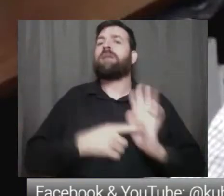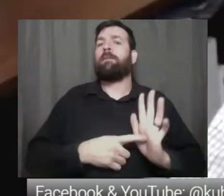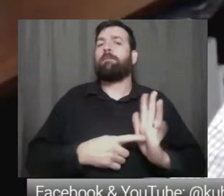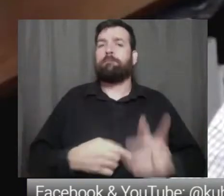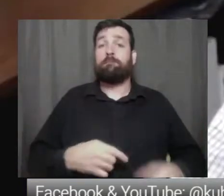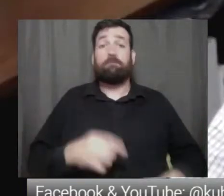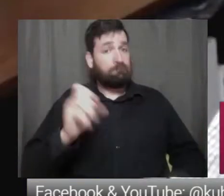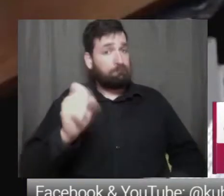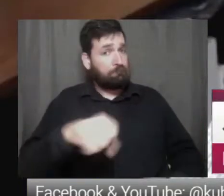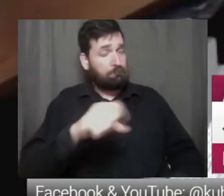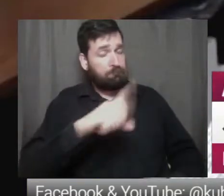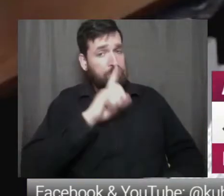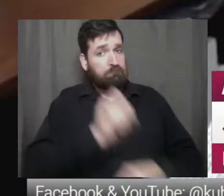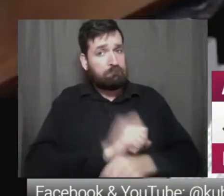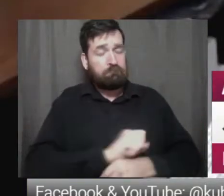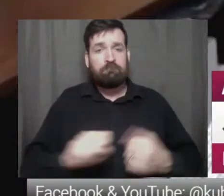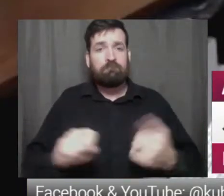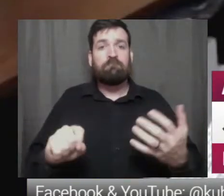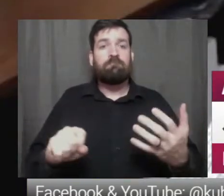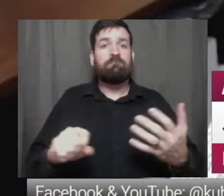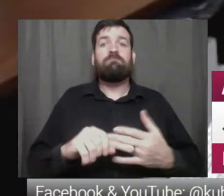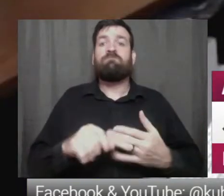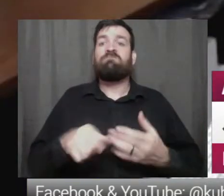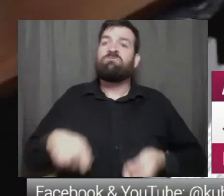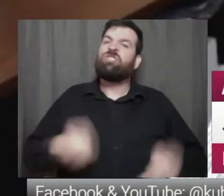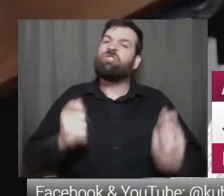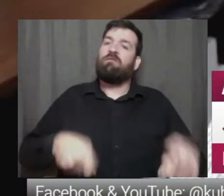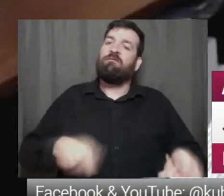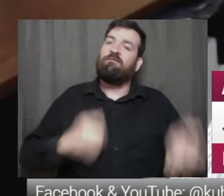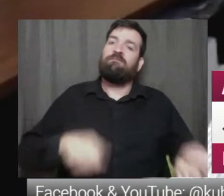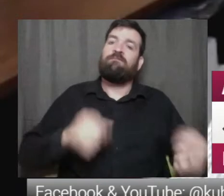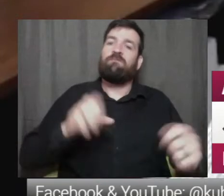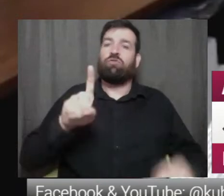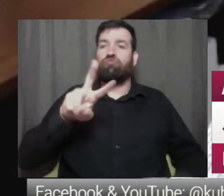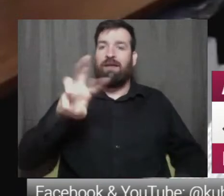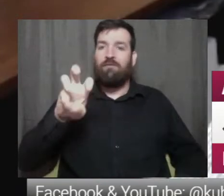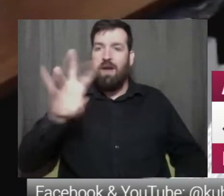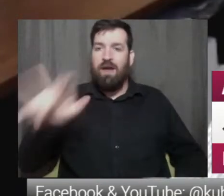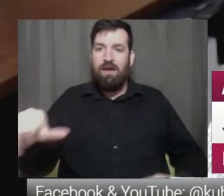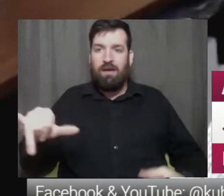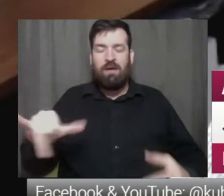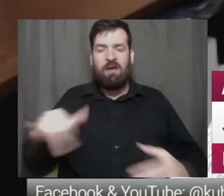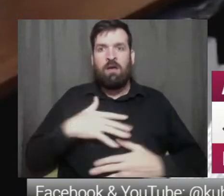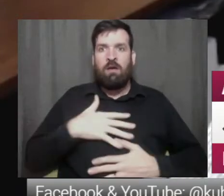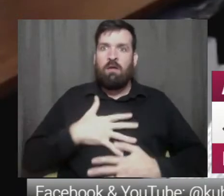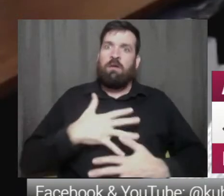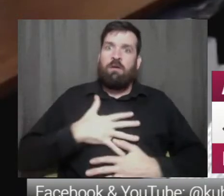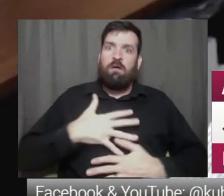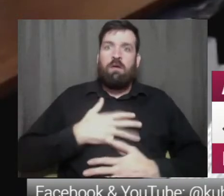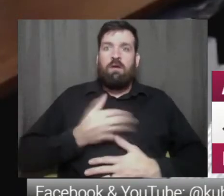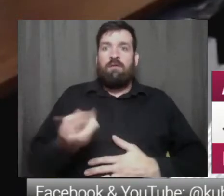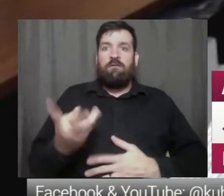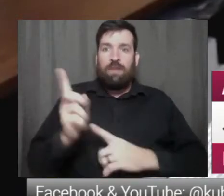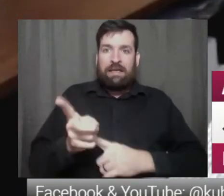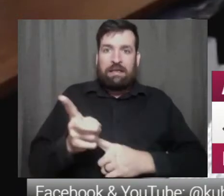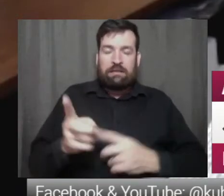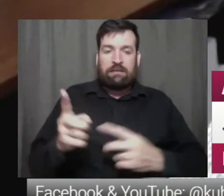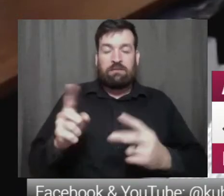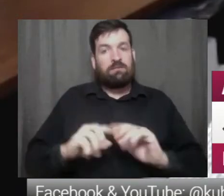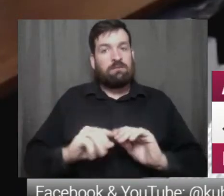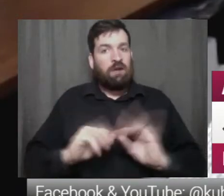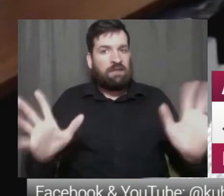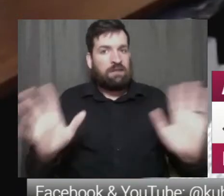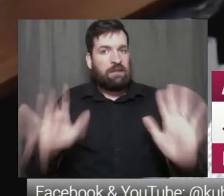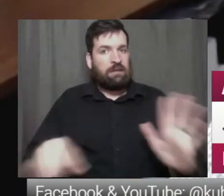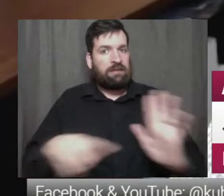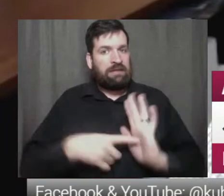I mean, things like going out to shovel the driveway and being short of breath after a couple minutes of doing that was obviously a sign that